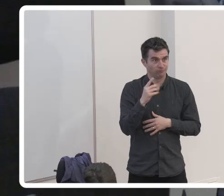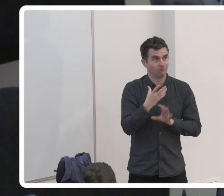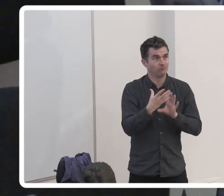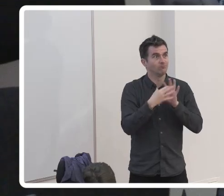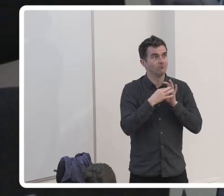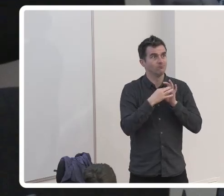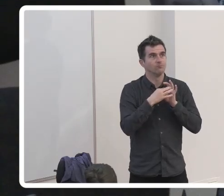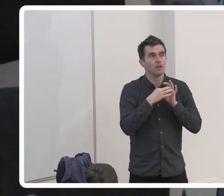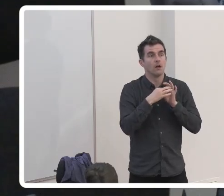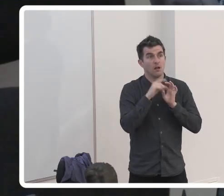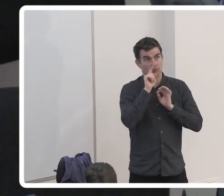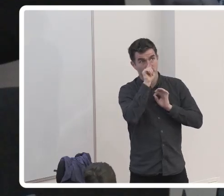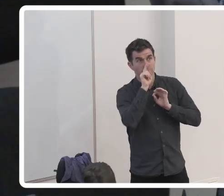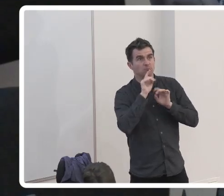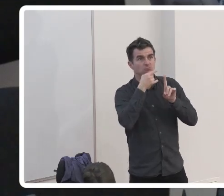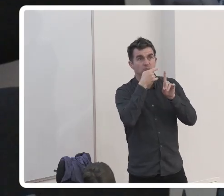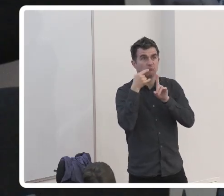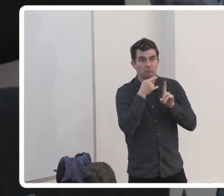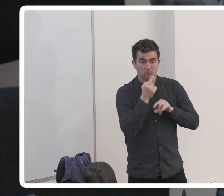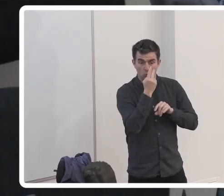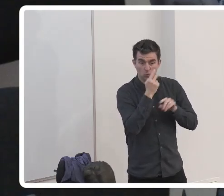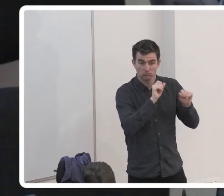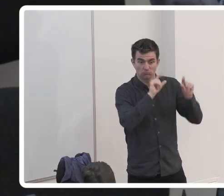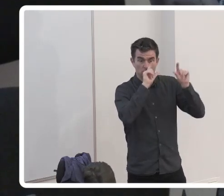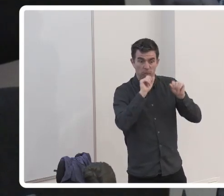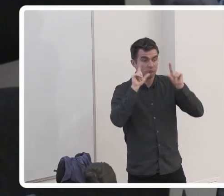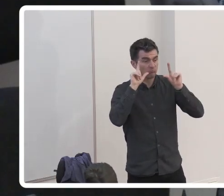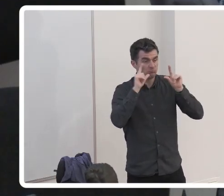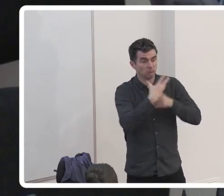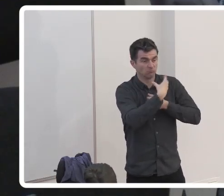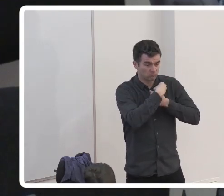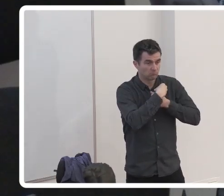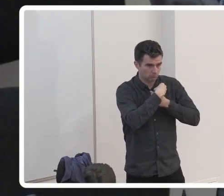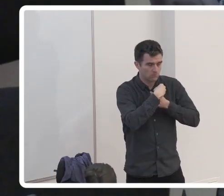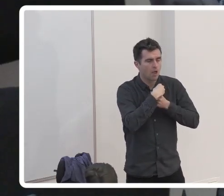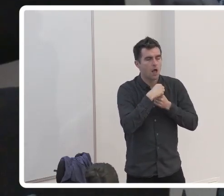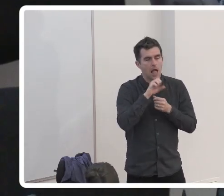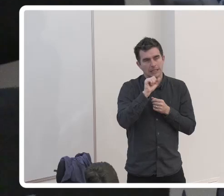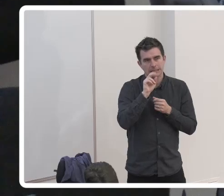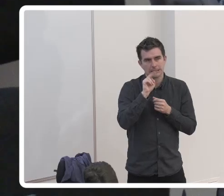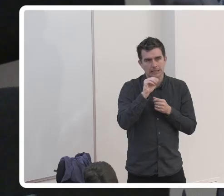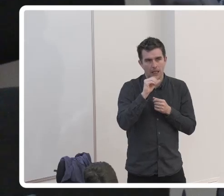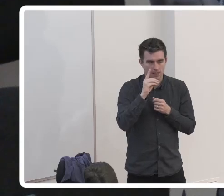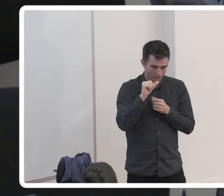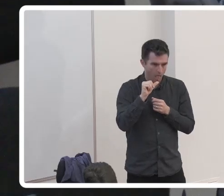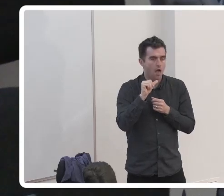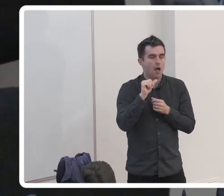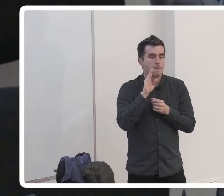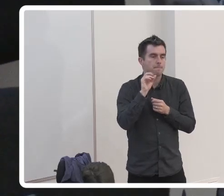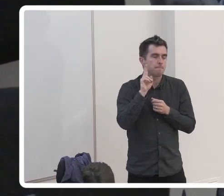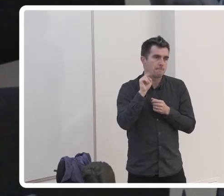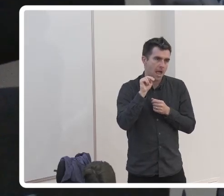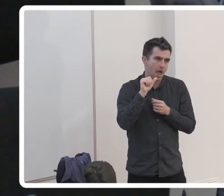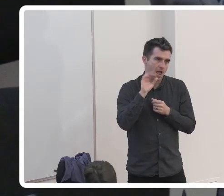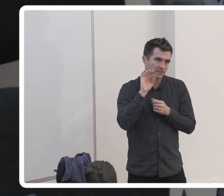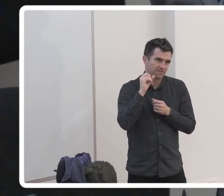Sanada Halilcevic. I was born in Bosnia and Herzegovina in 1976. Spent most of my life in different institutions. After